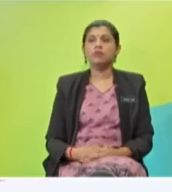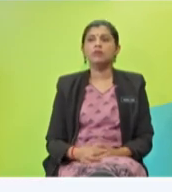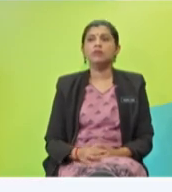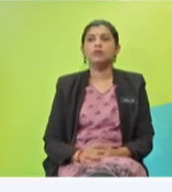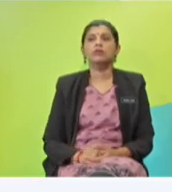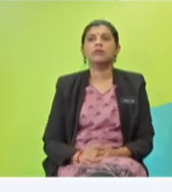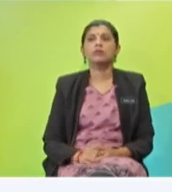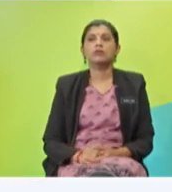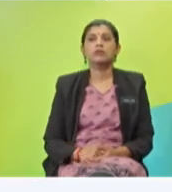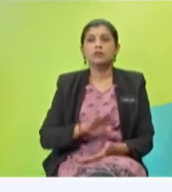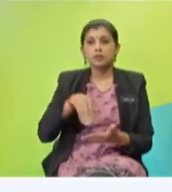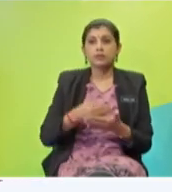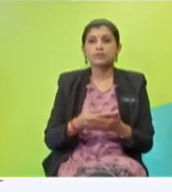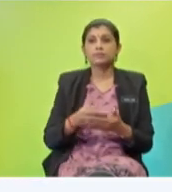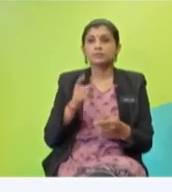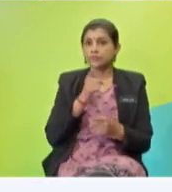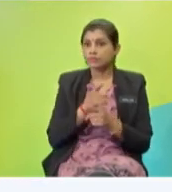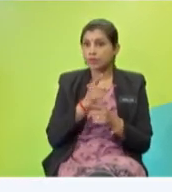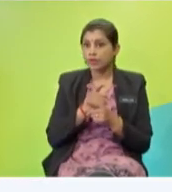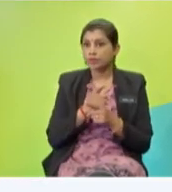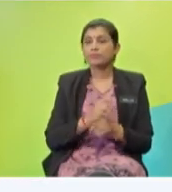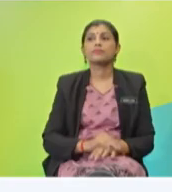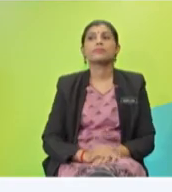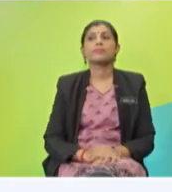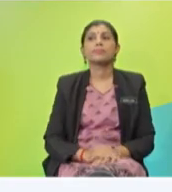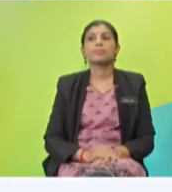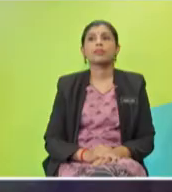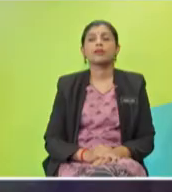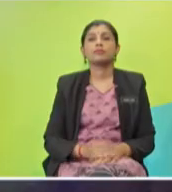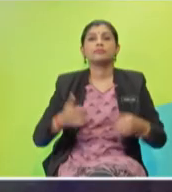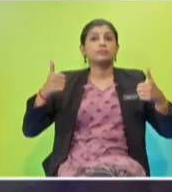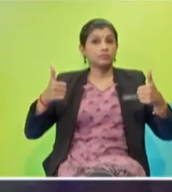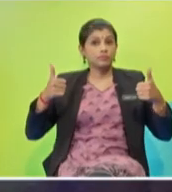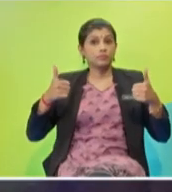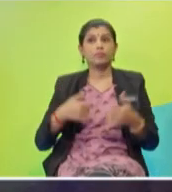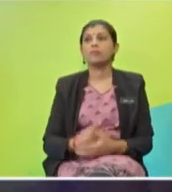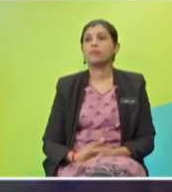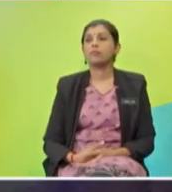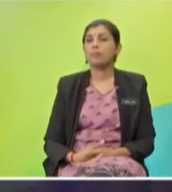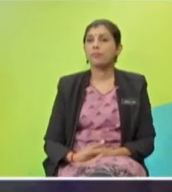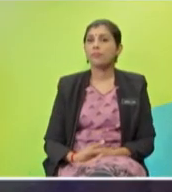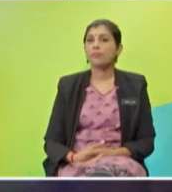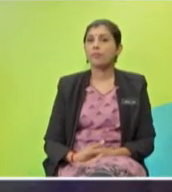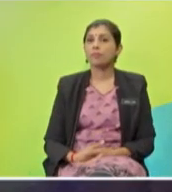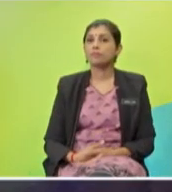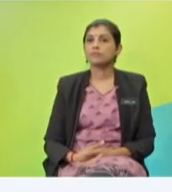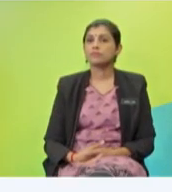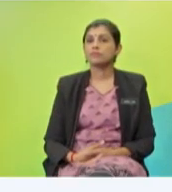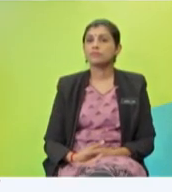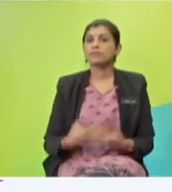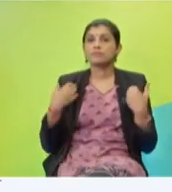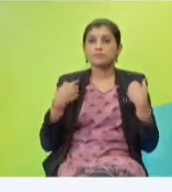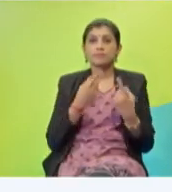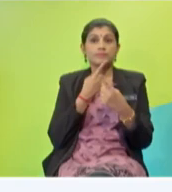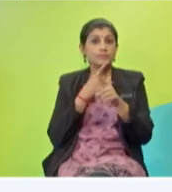correct? Yeah, well then, double thumbs up for both of you guys. Yay, okay. Good job. All right, so you've got the answer there. Mei Ling